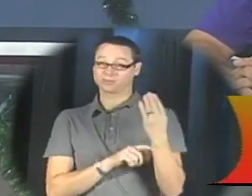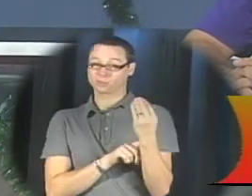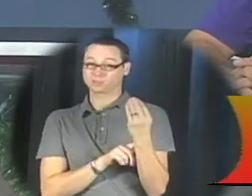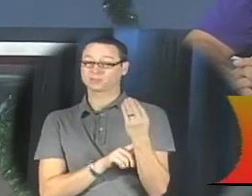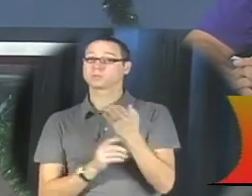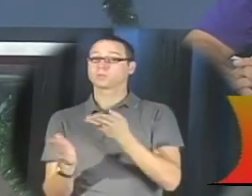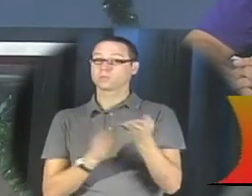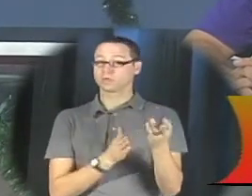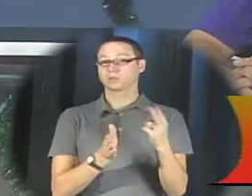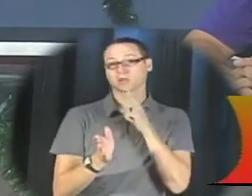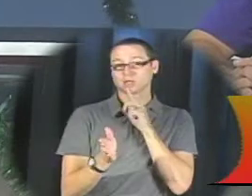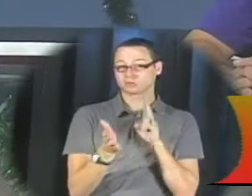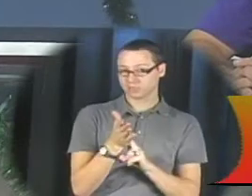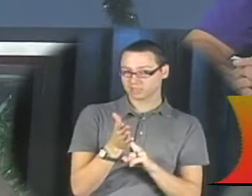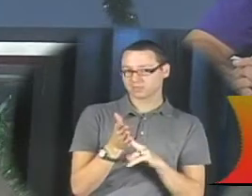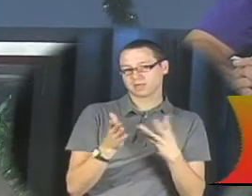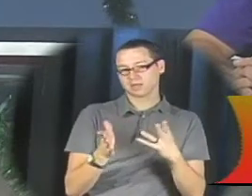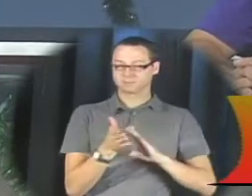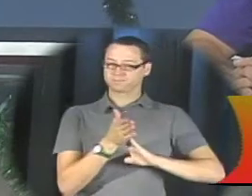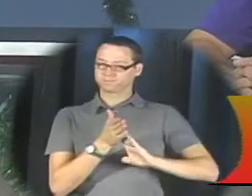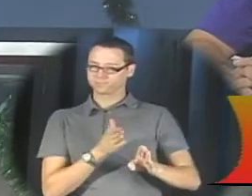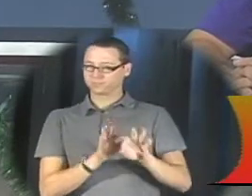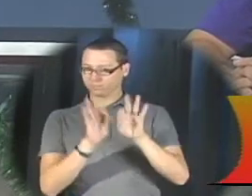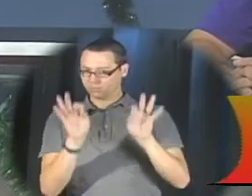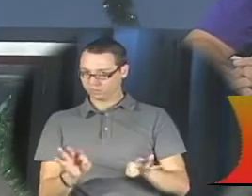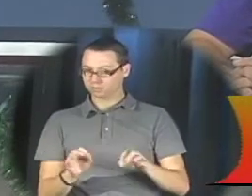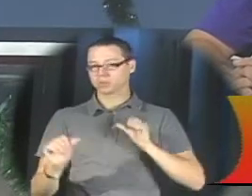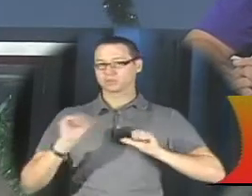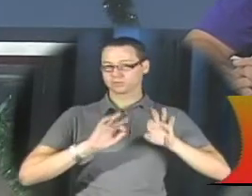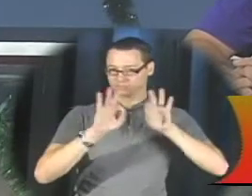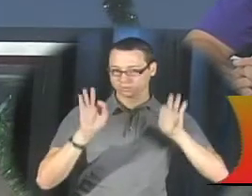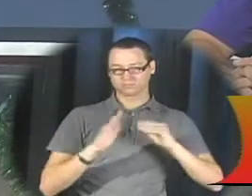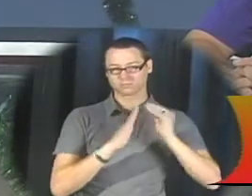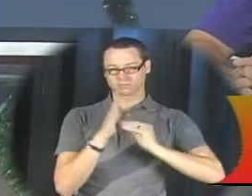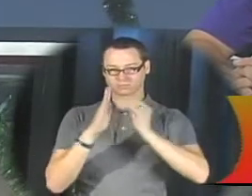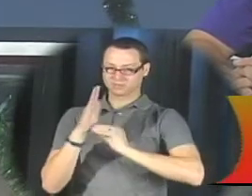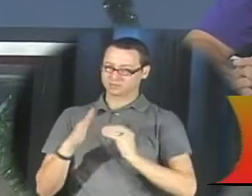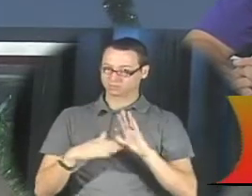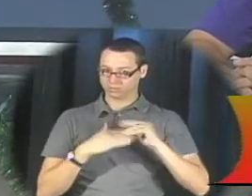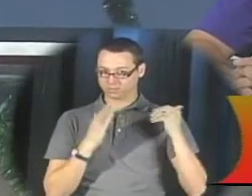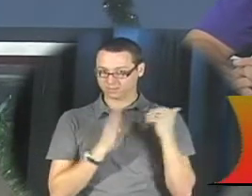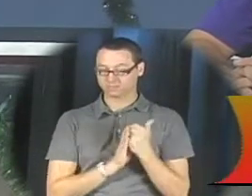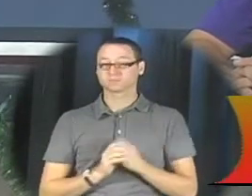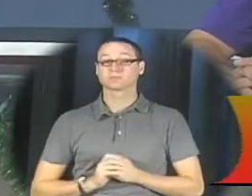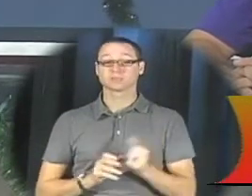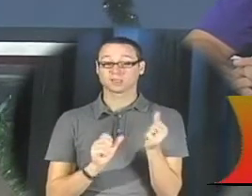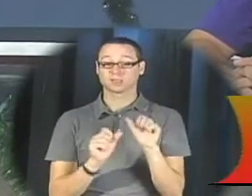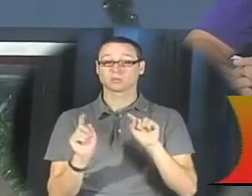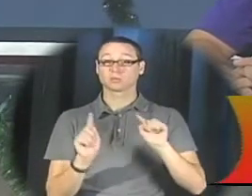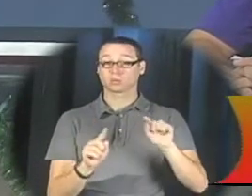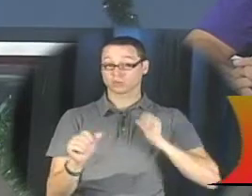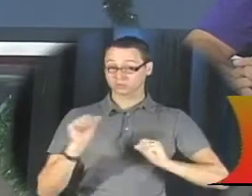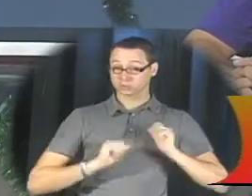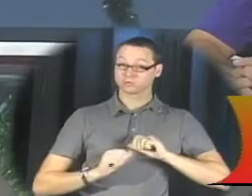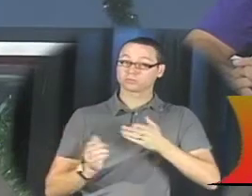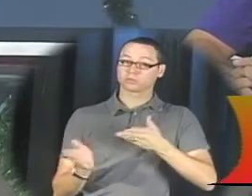contract, hold harmless form, and auditions form completely filled out. Also, all students auditioning will need their student IDs.